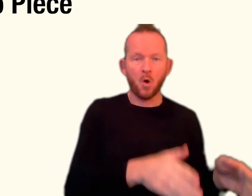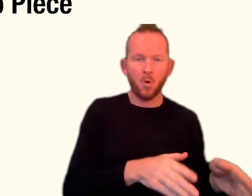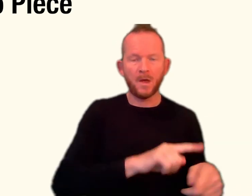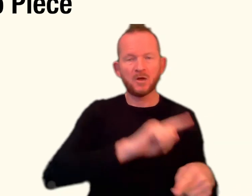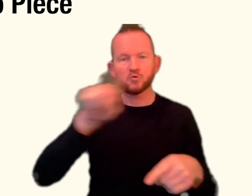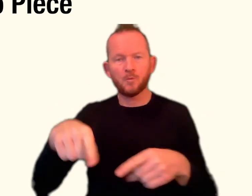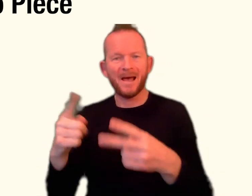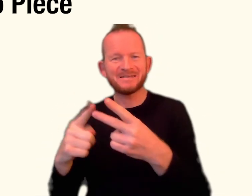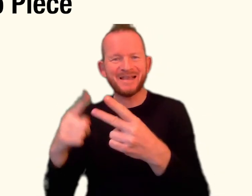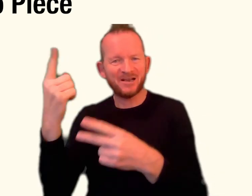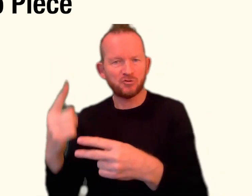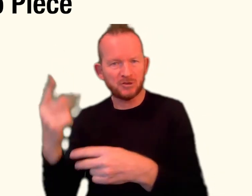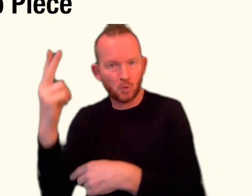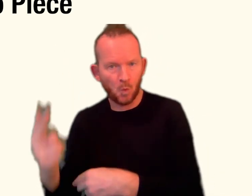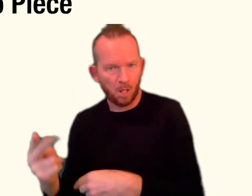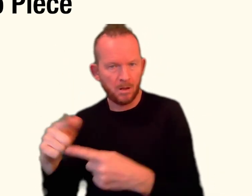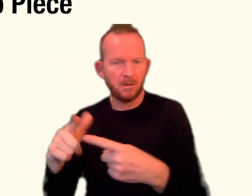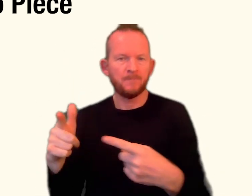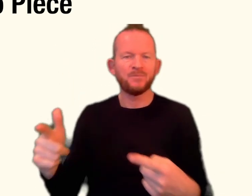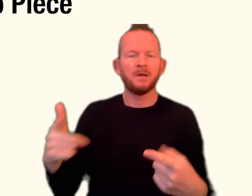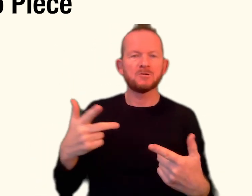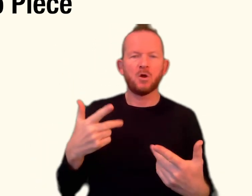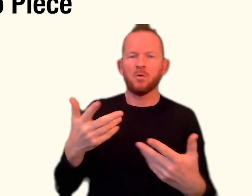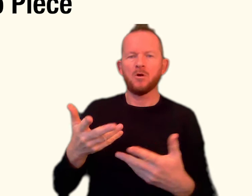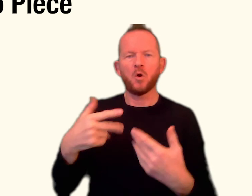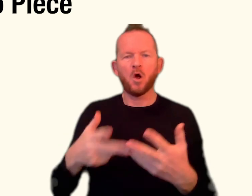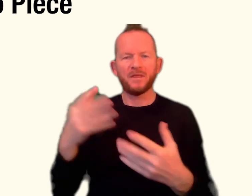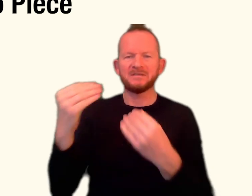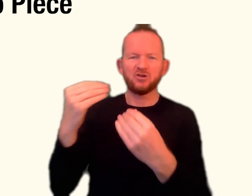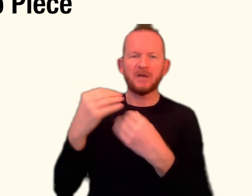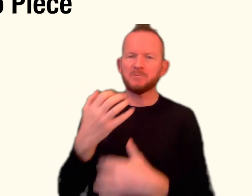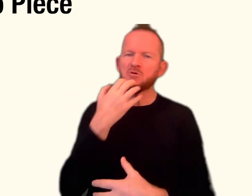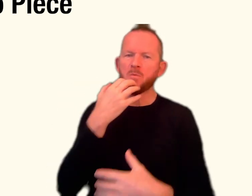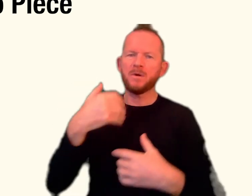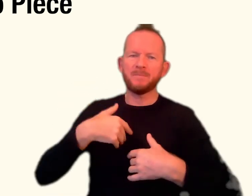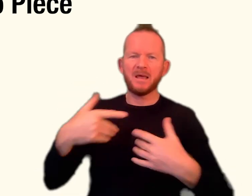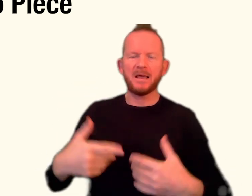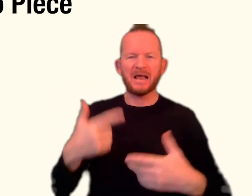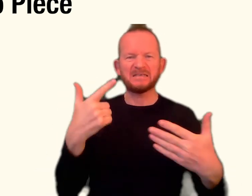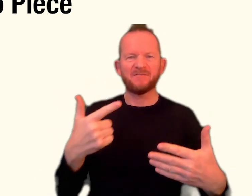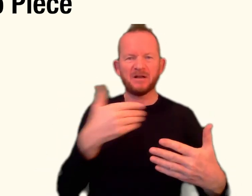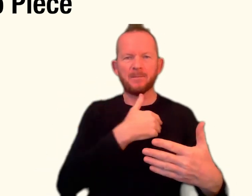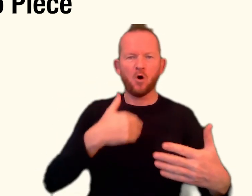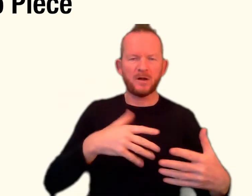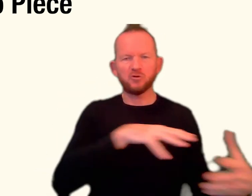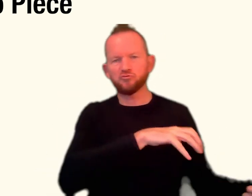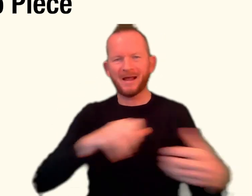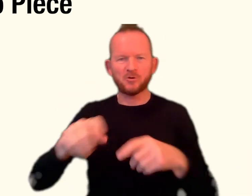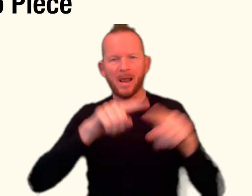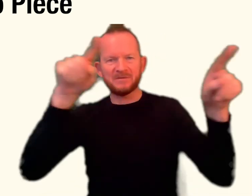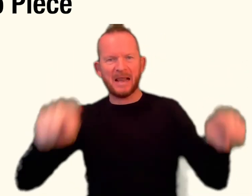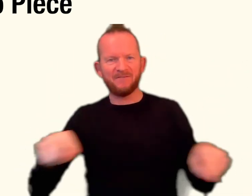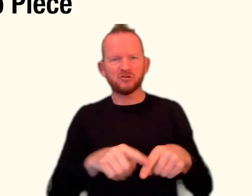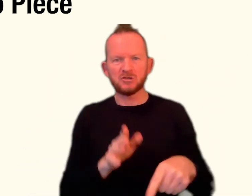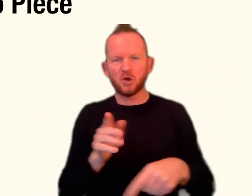So thankfully, no other teacher had to put up with me at like 7 a.m, being dragged away from the TV to go to school to do something